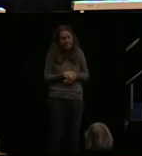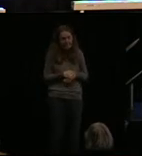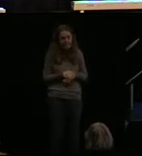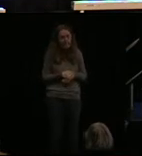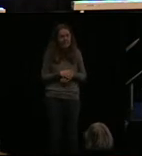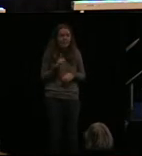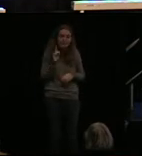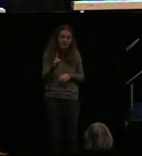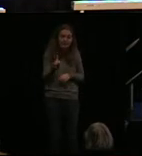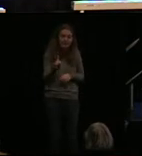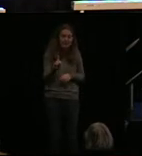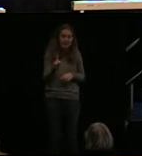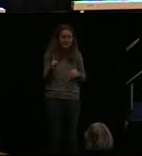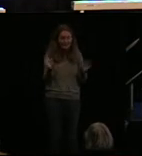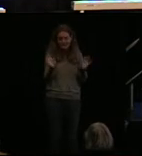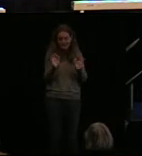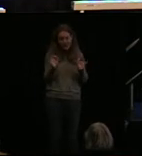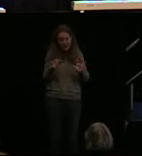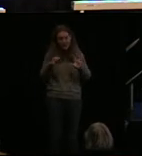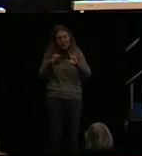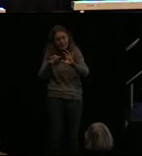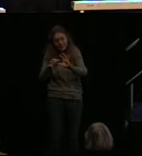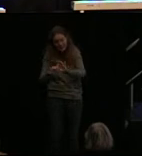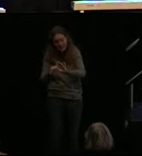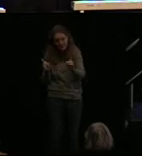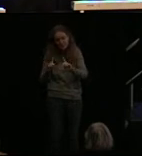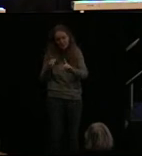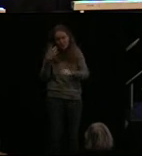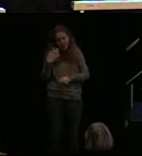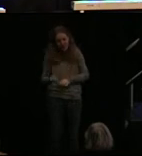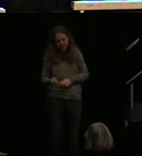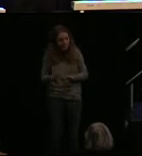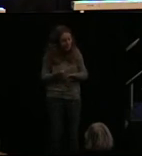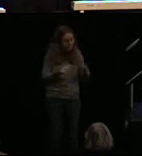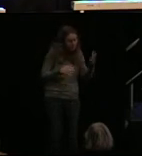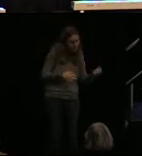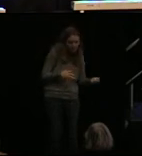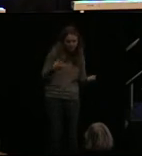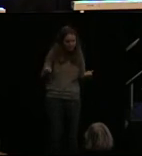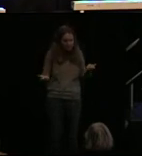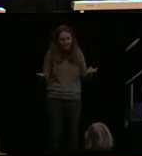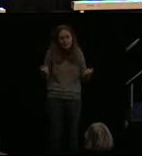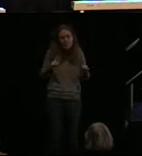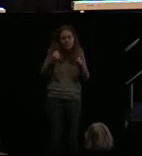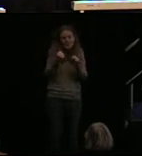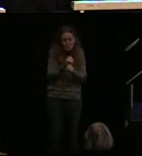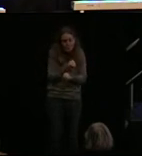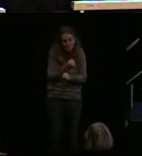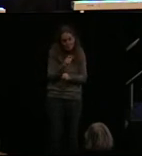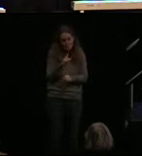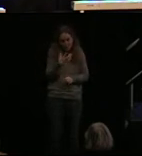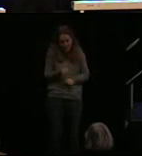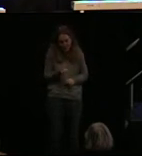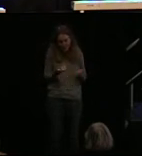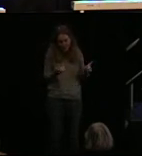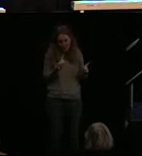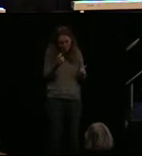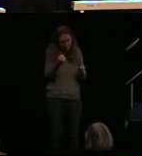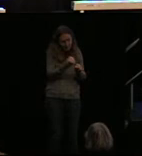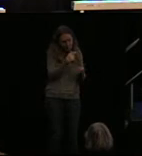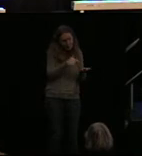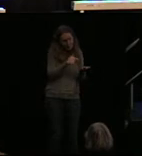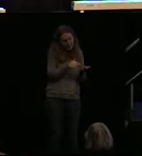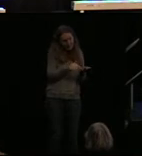and yet it's got nothing to do with what we've got or what we haven't got. It's about what we do with what we have in